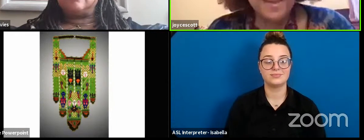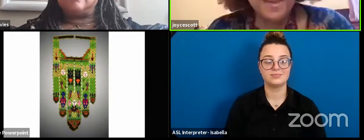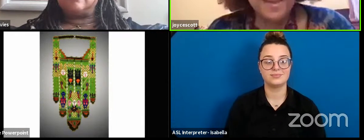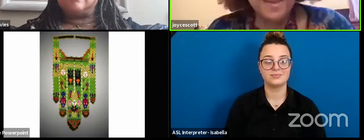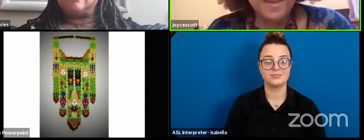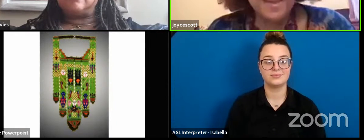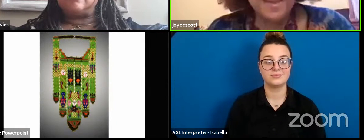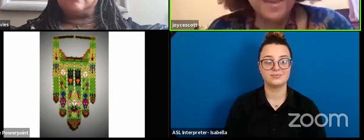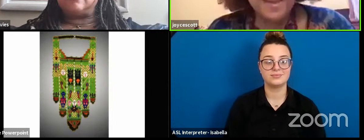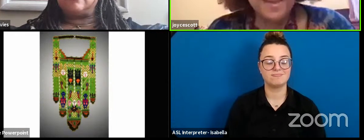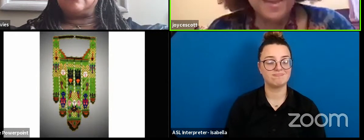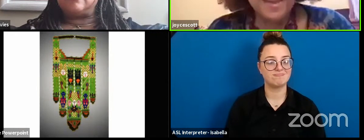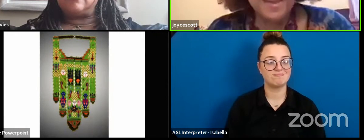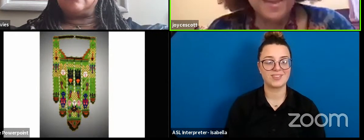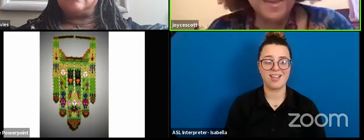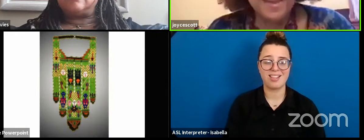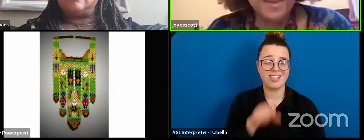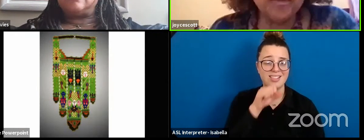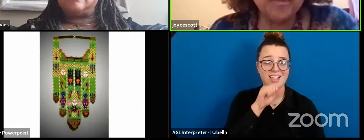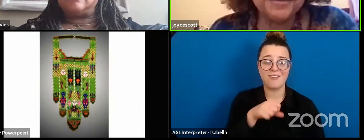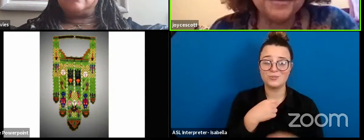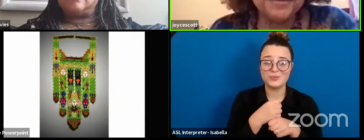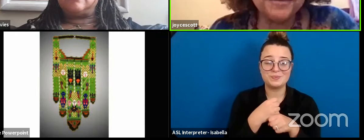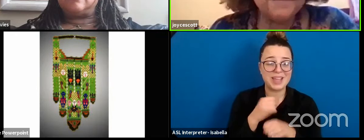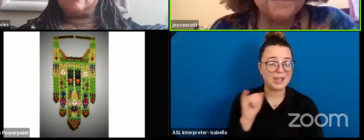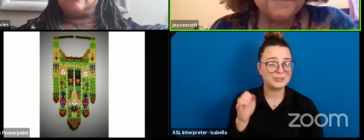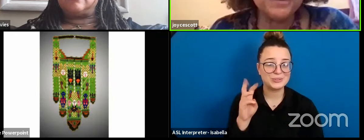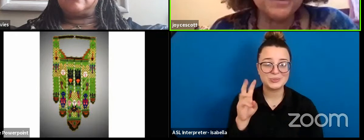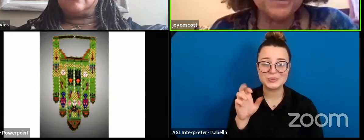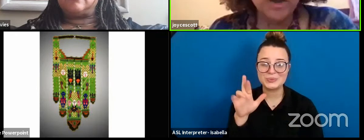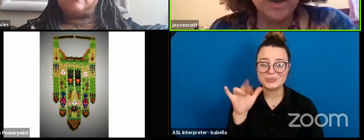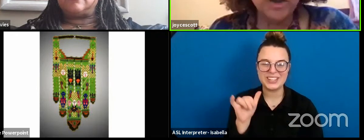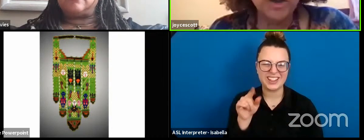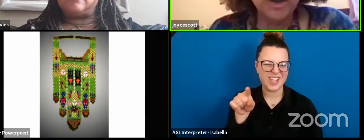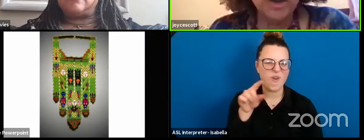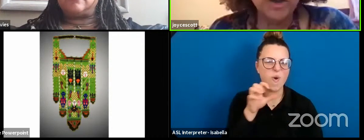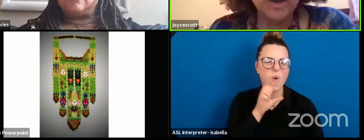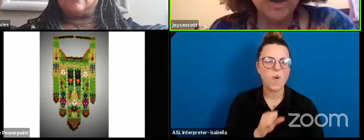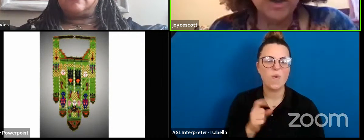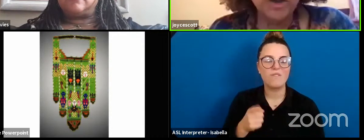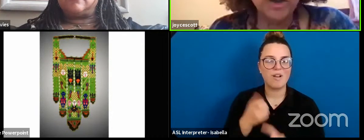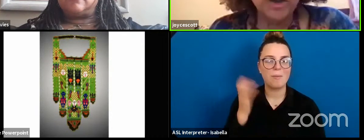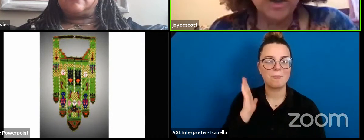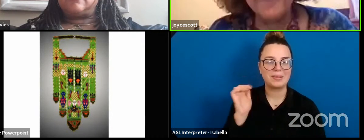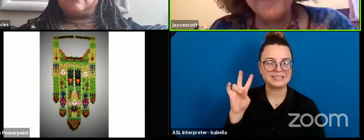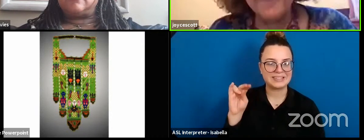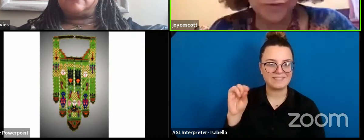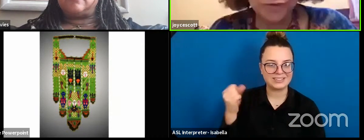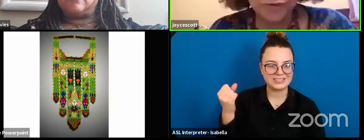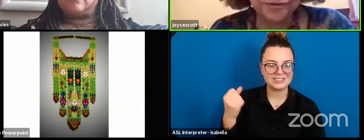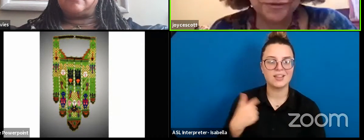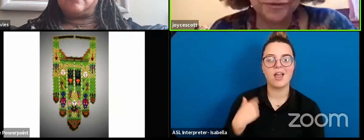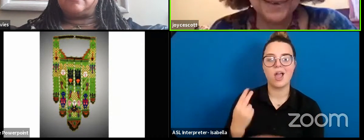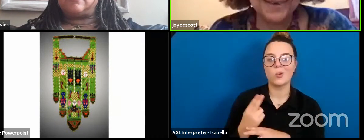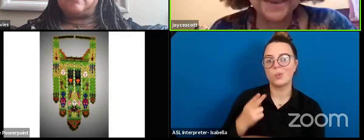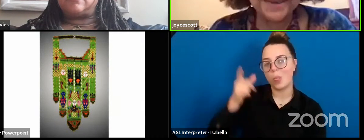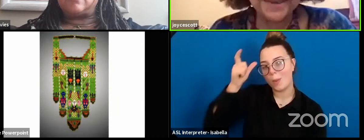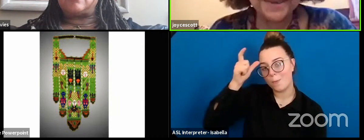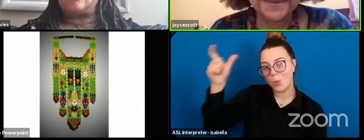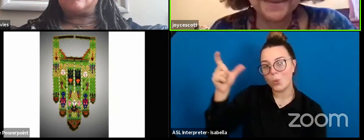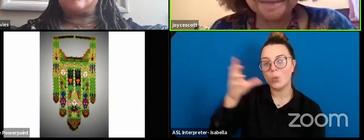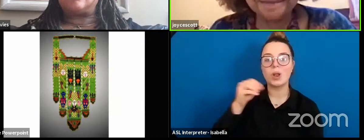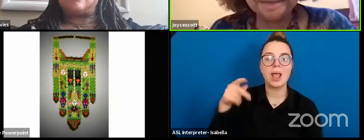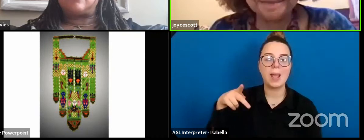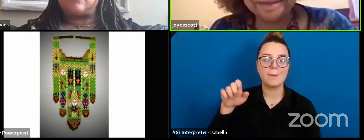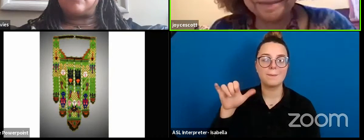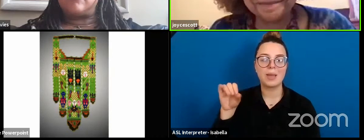I love to make jewelry. This is one of the older pieces from the 70s, where I'm using the loom and the peyote stitch.